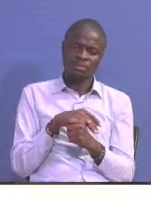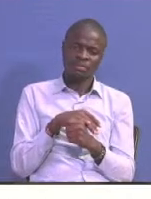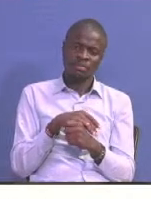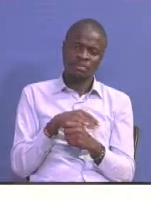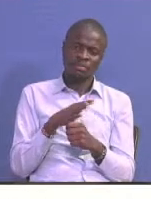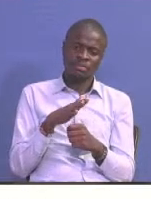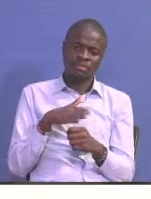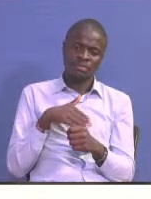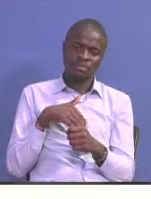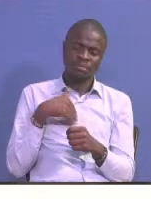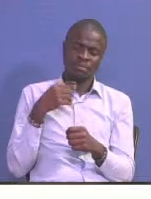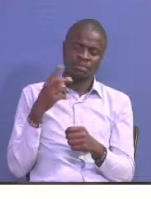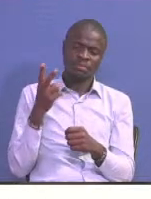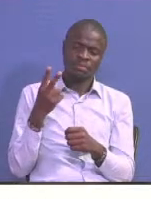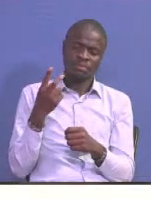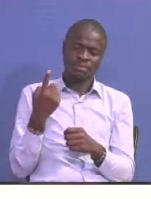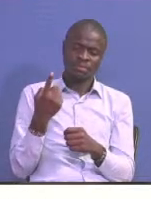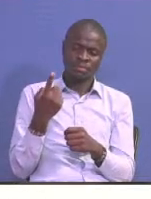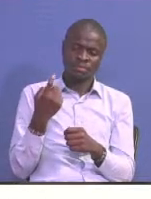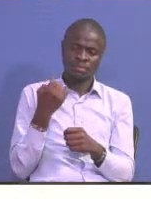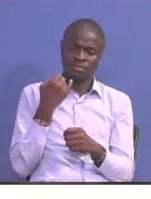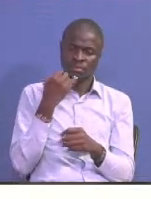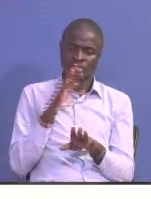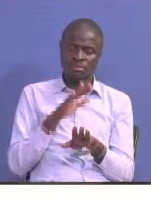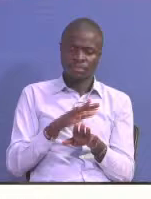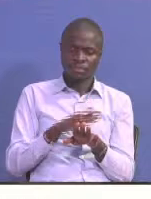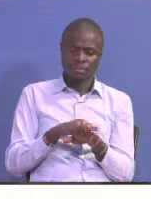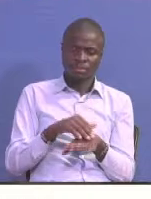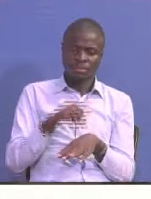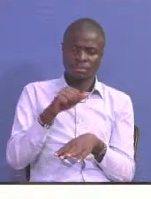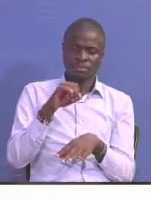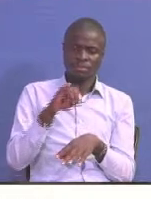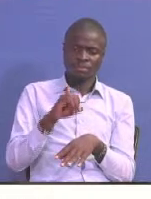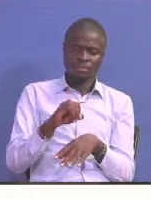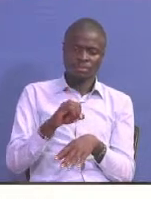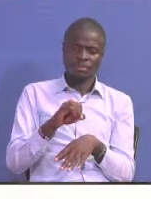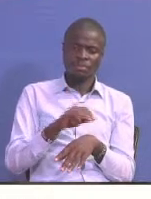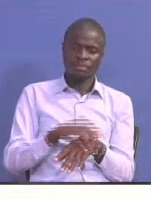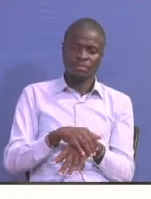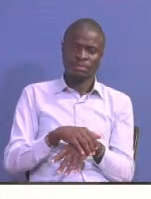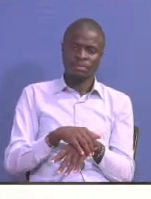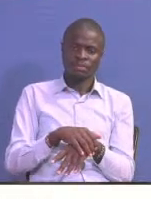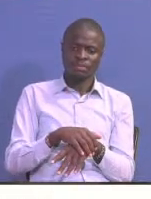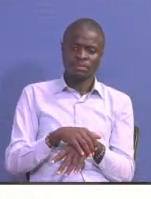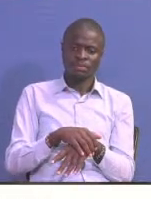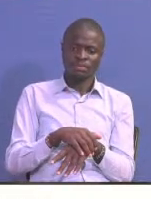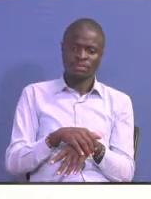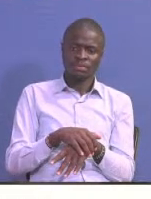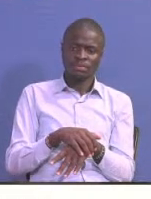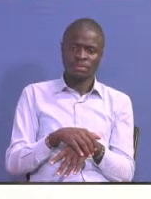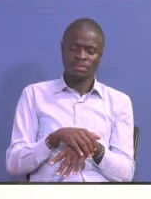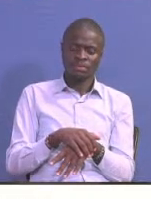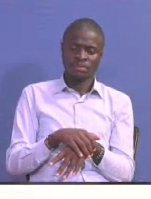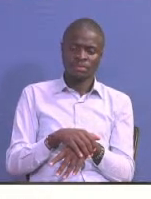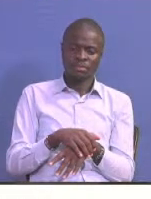My second one is about artificial intelligence.